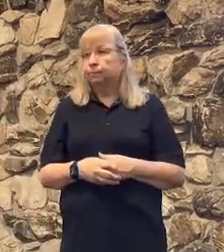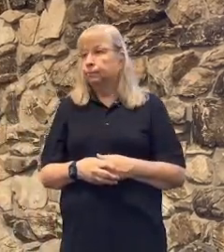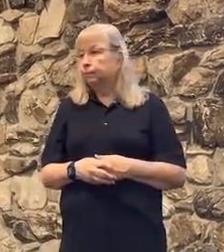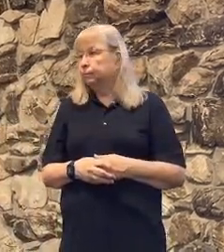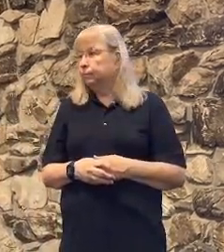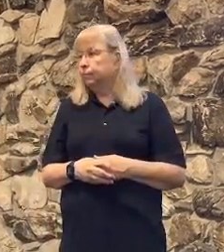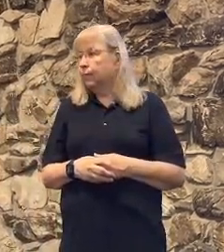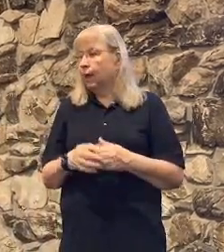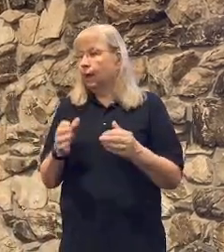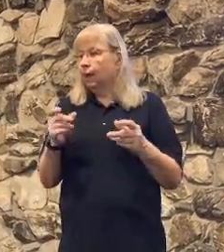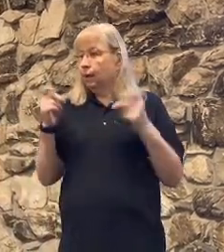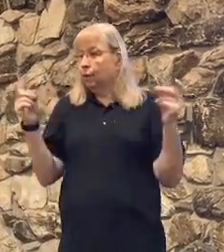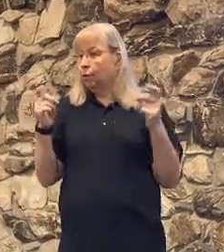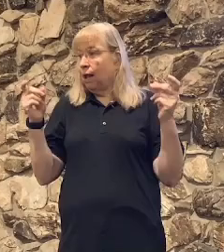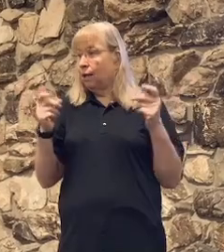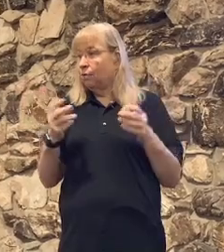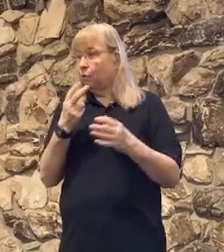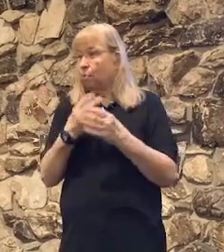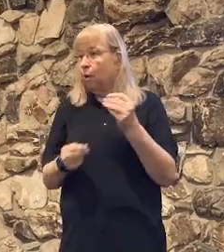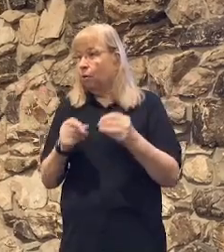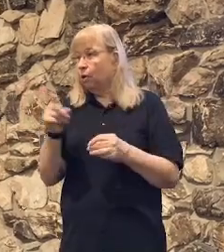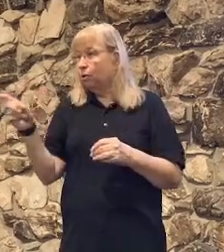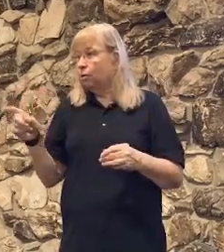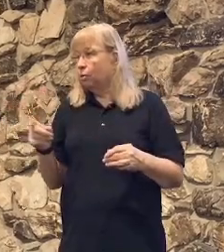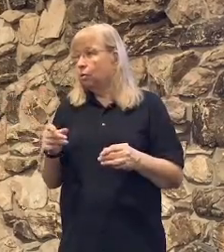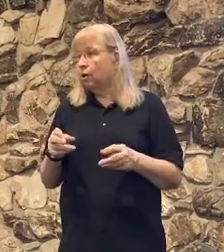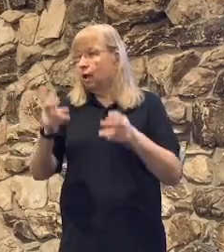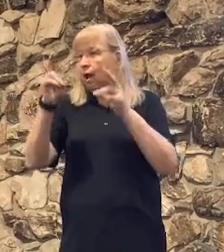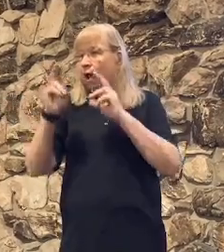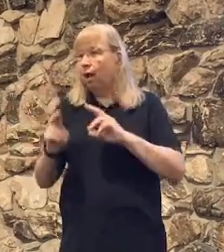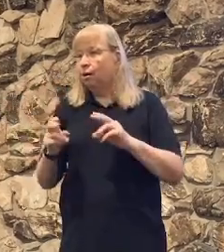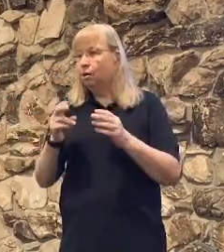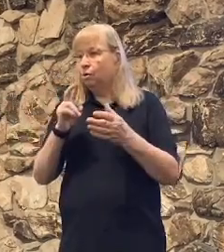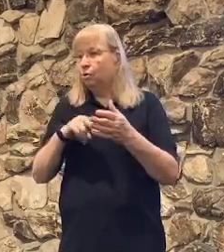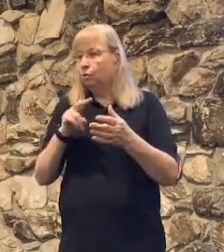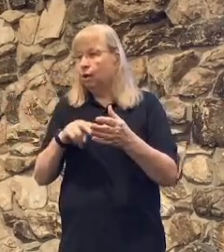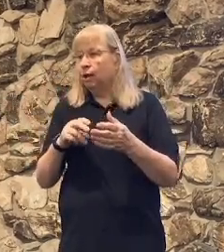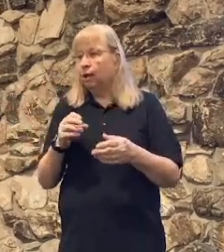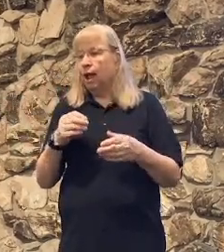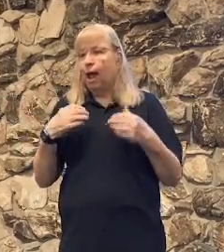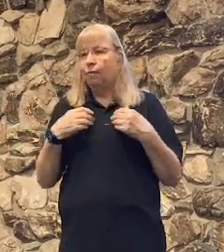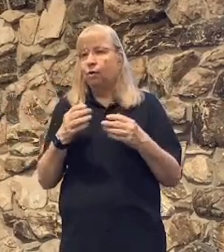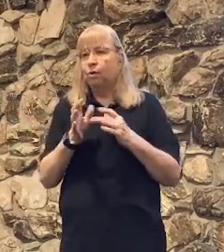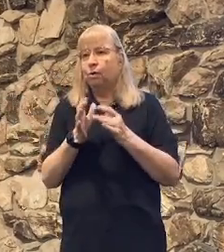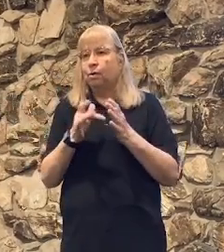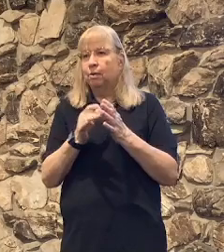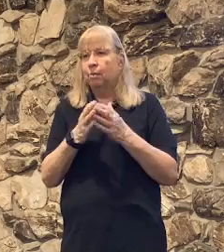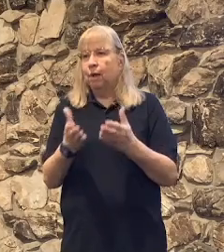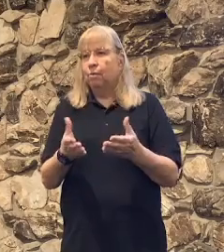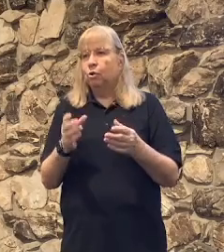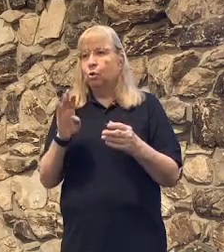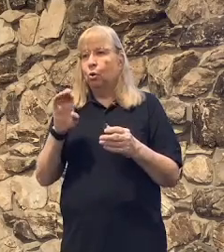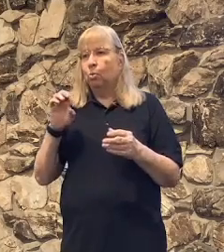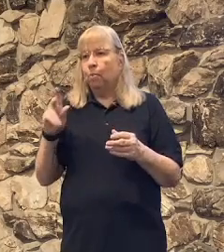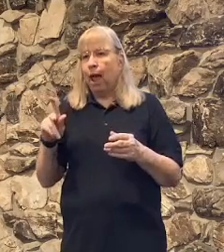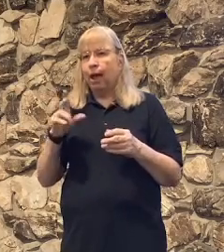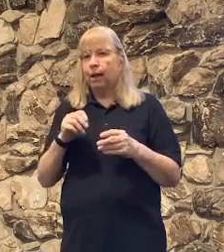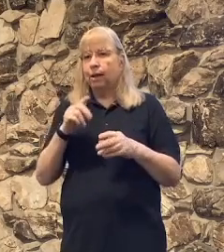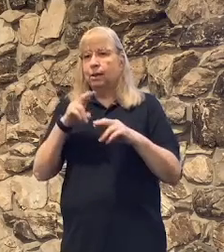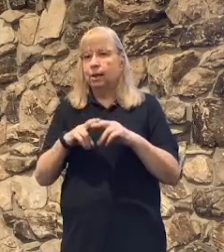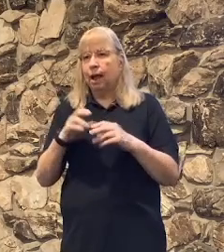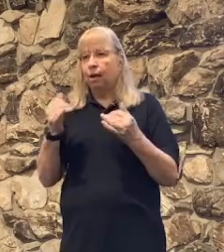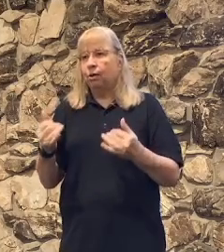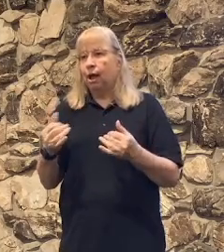Congratulations to both of you. What an honor it is for you to have these Bibles. You guys can go back and sit down now. And at this point